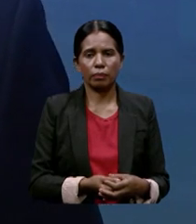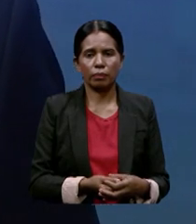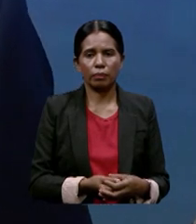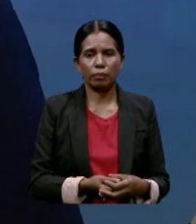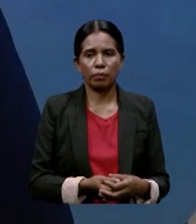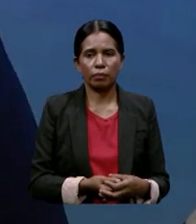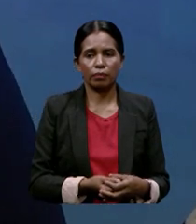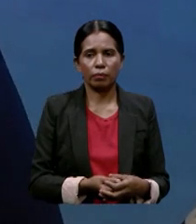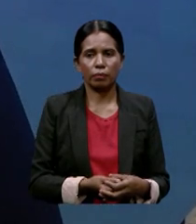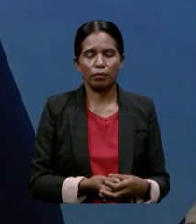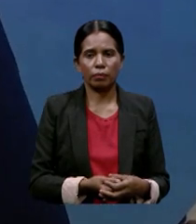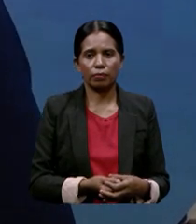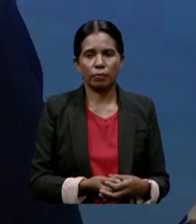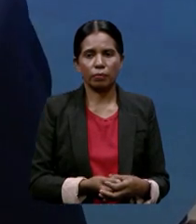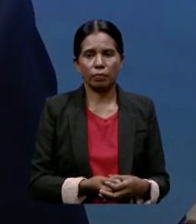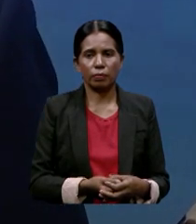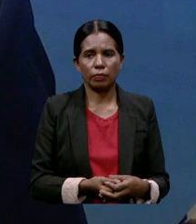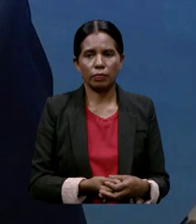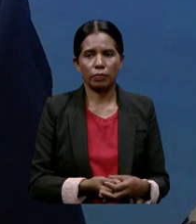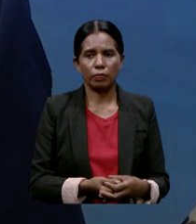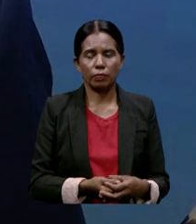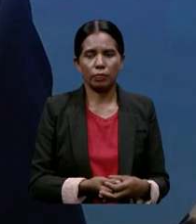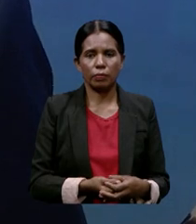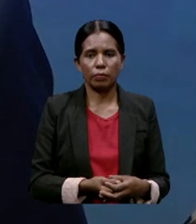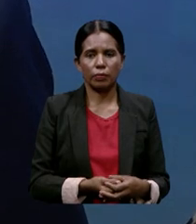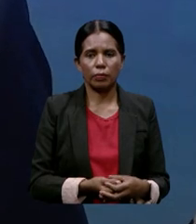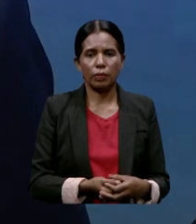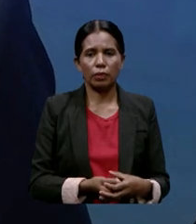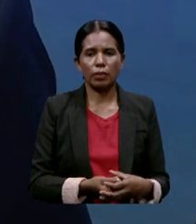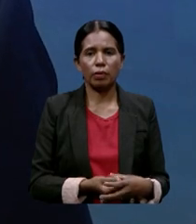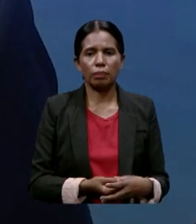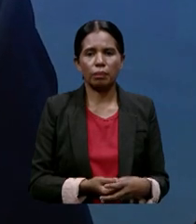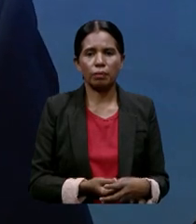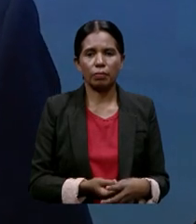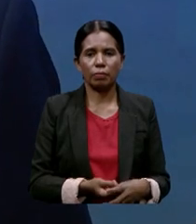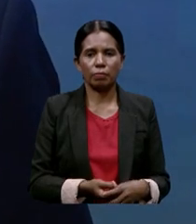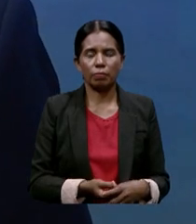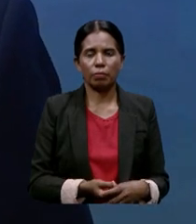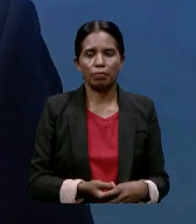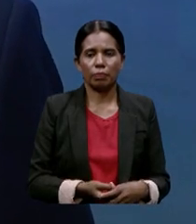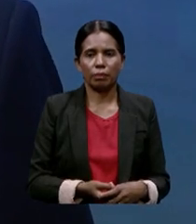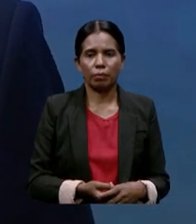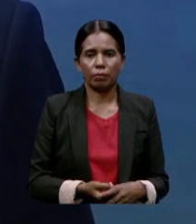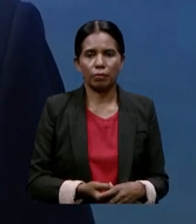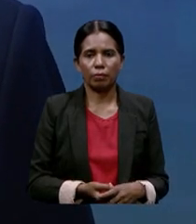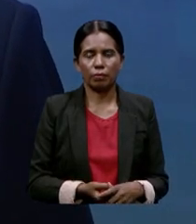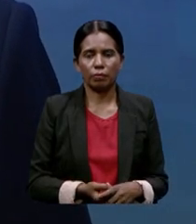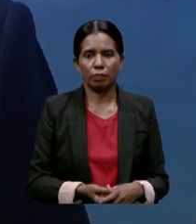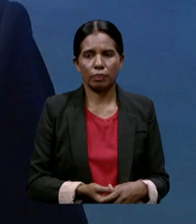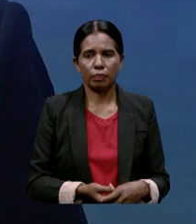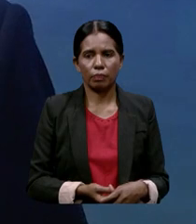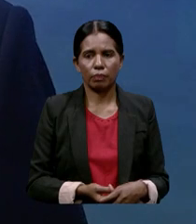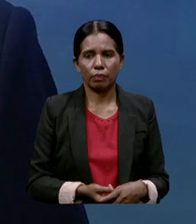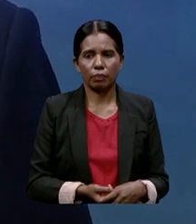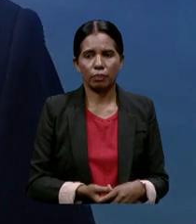Sun and with our partners with USAID is instrumental. It's paramount for our successes and our bilateral relationship